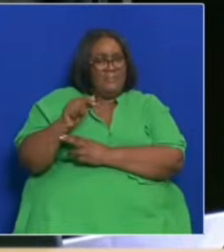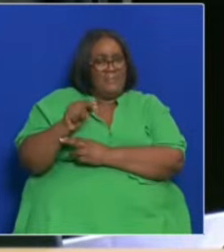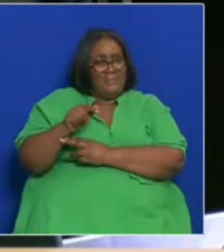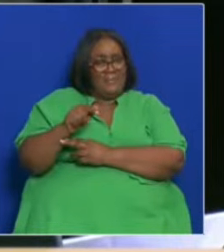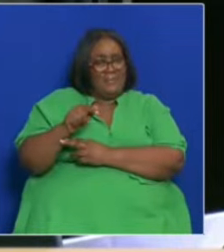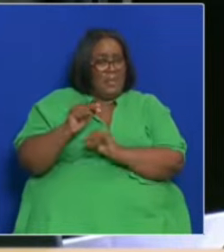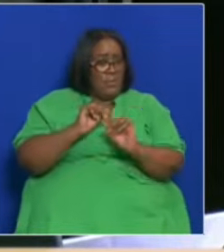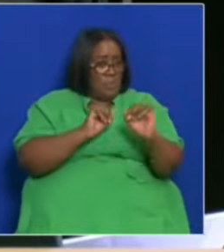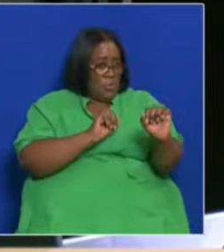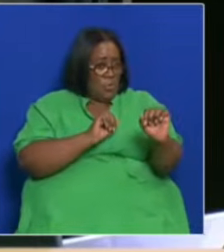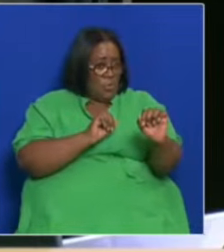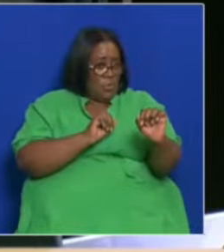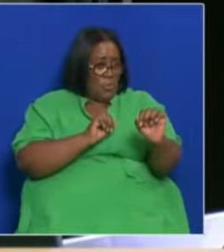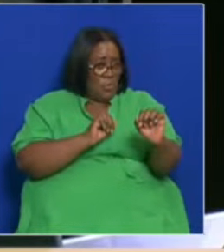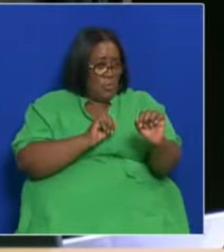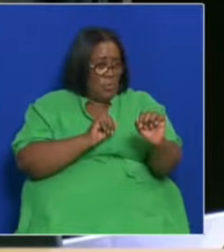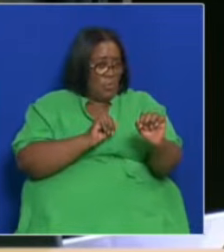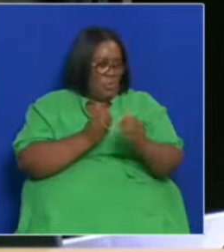under IP's mandate.